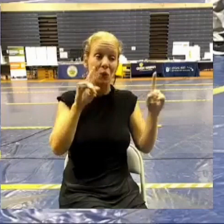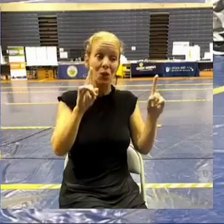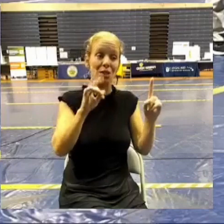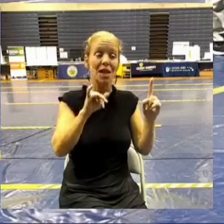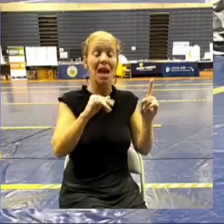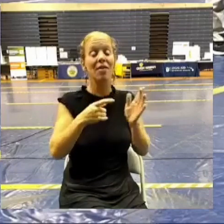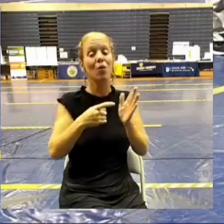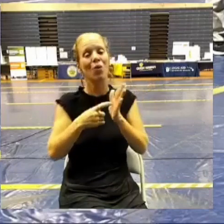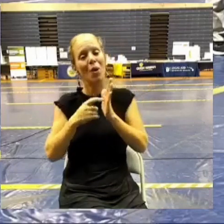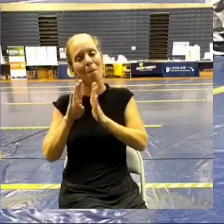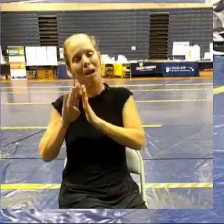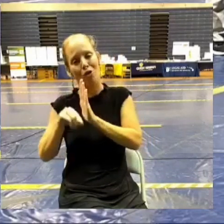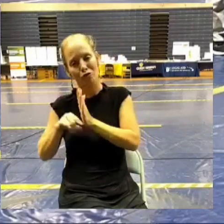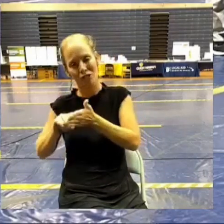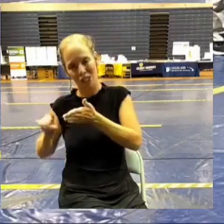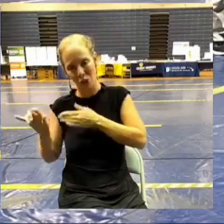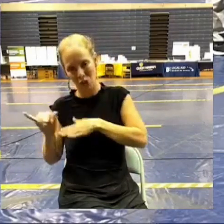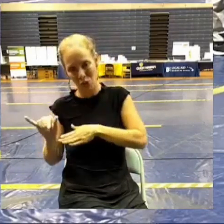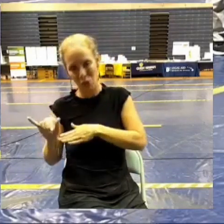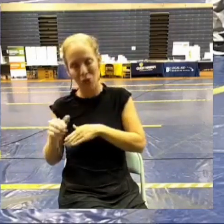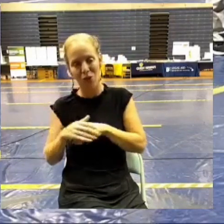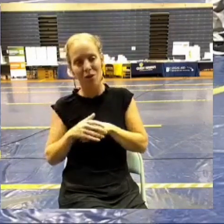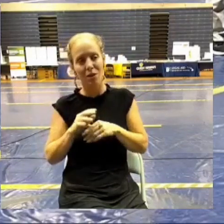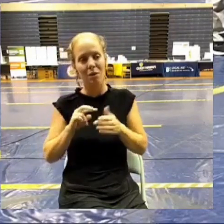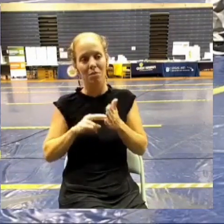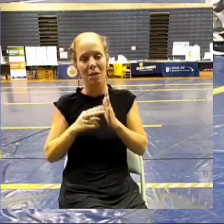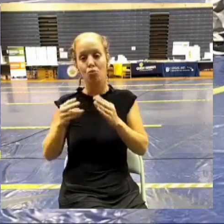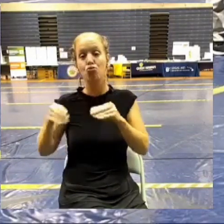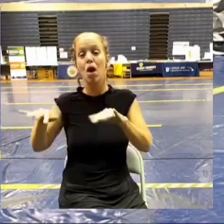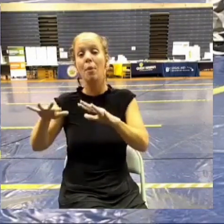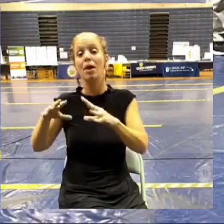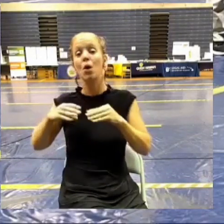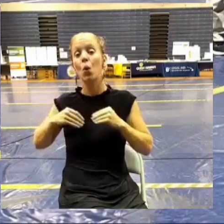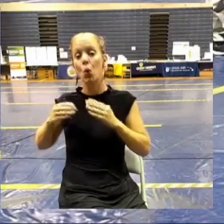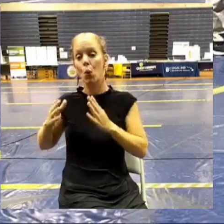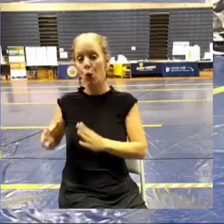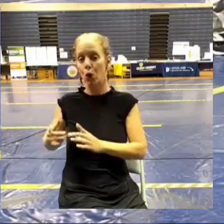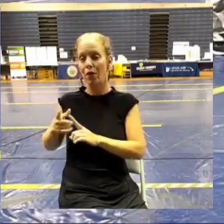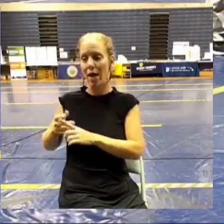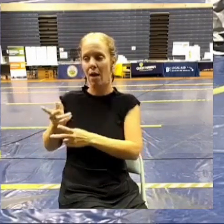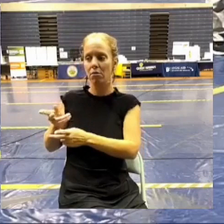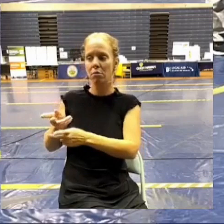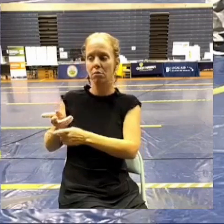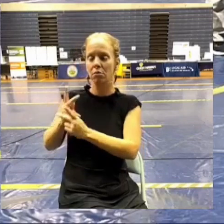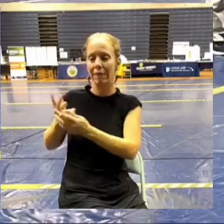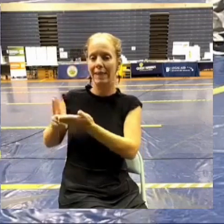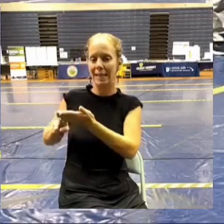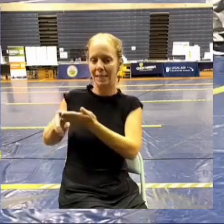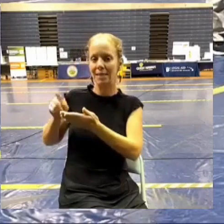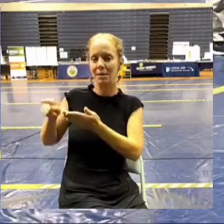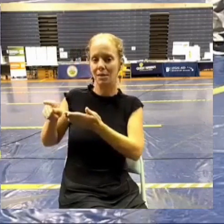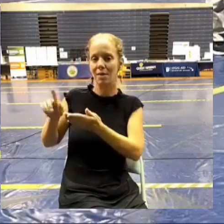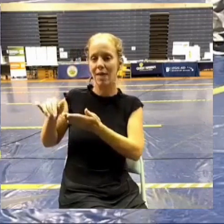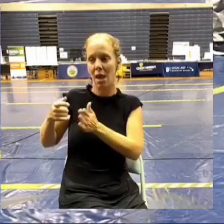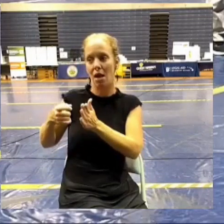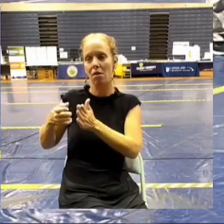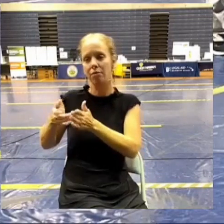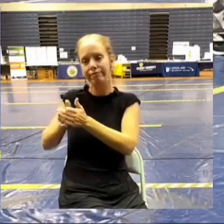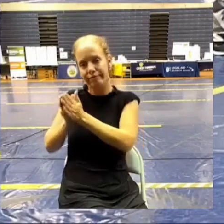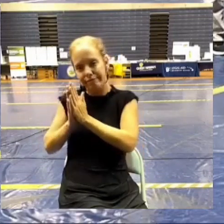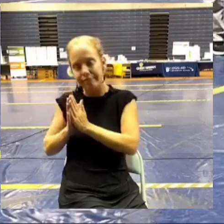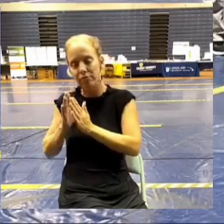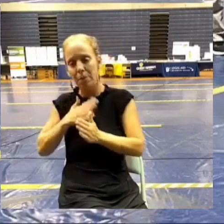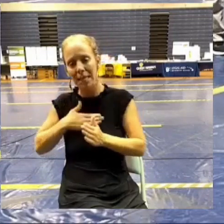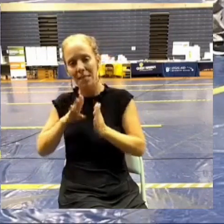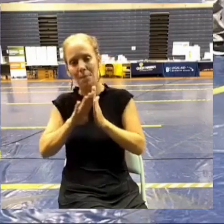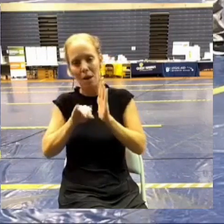there's a requirement to fill out a background check, and that's for the property owner, not us, the person we're leasing from. And so the quicker you